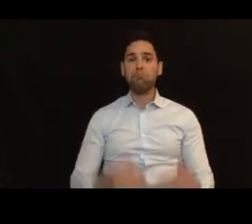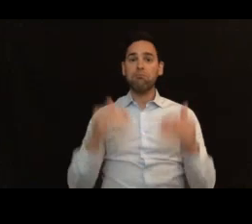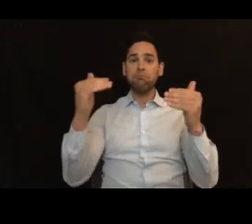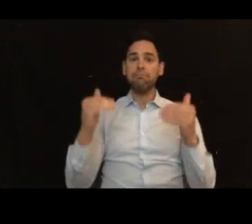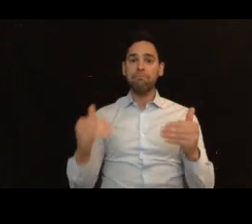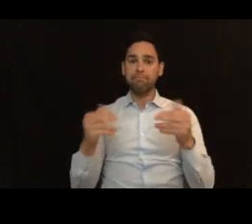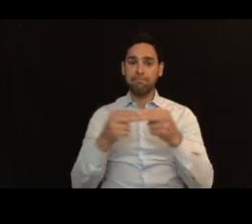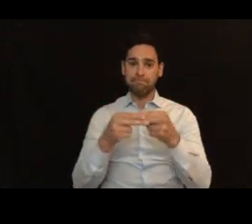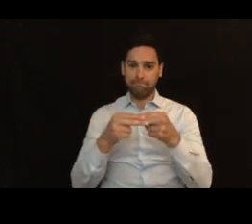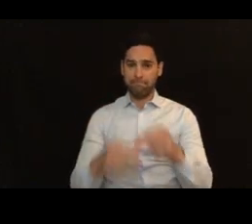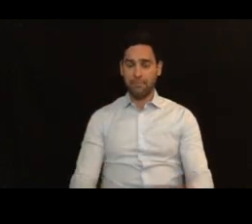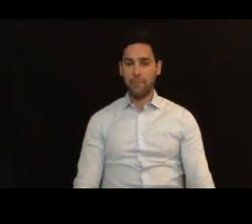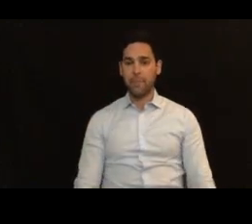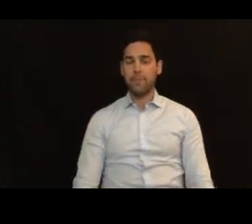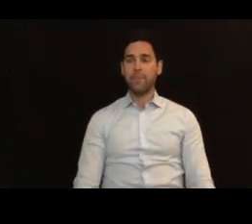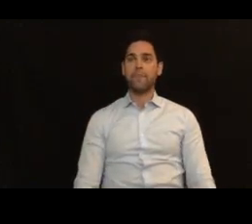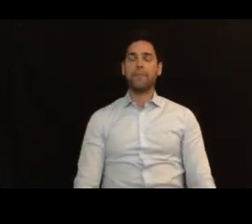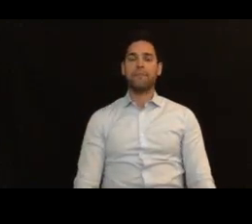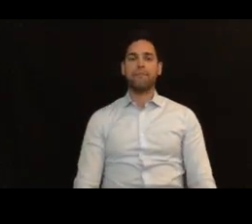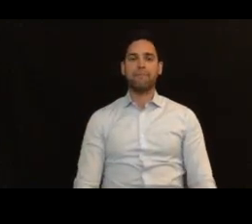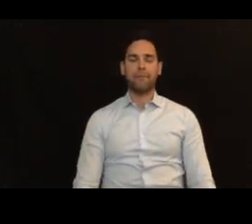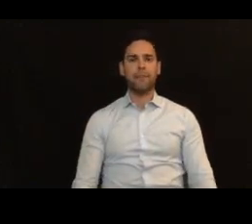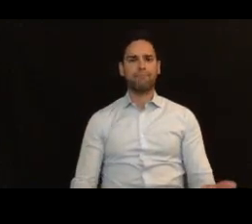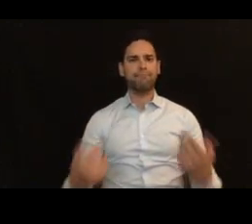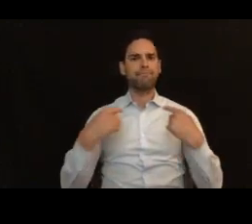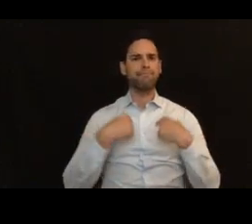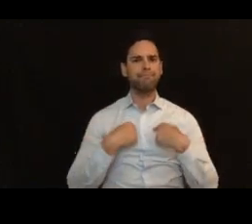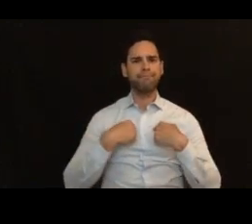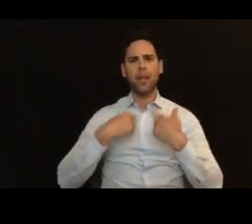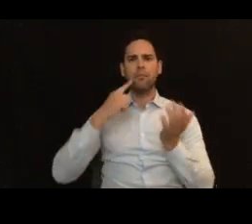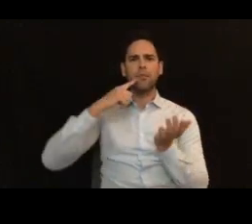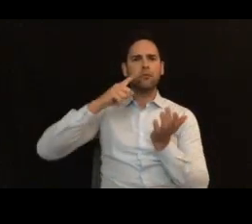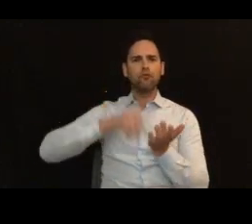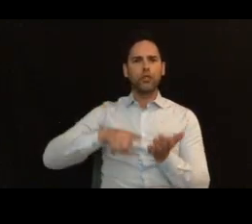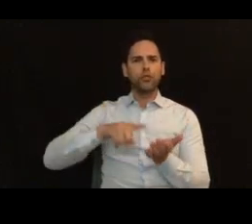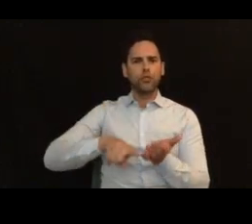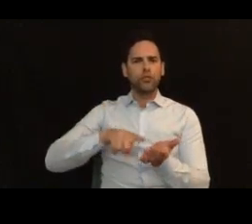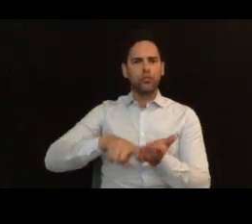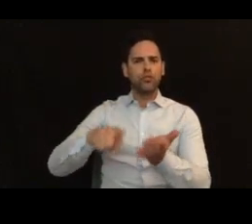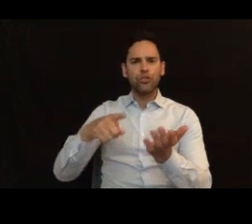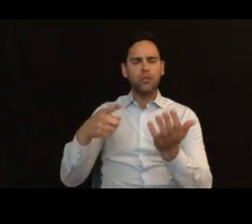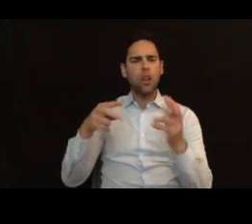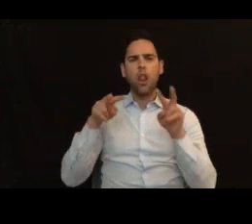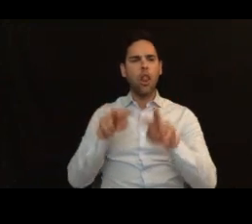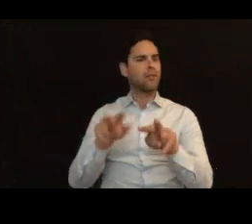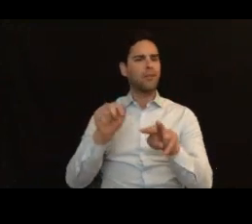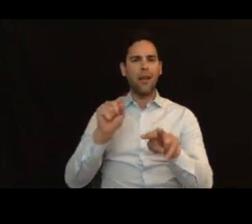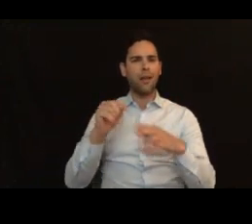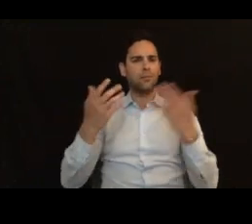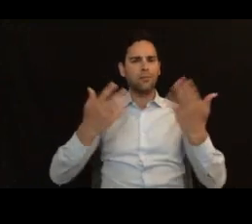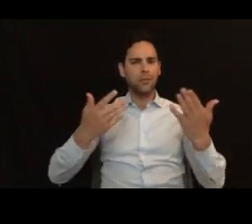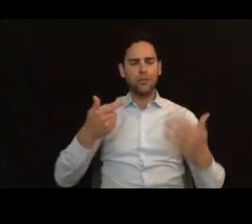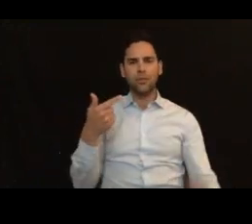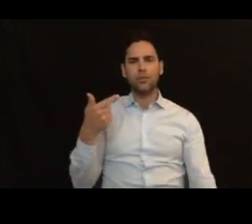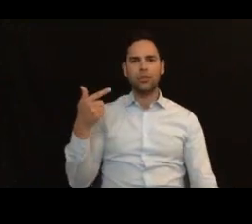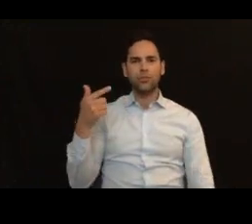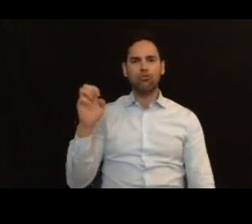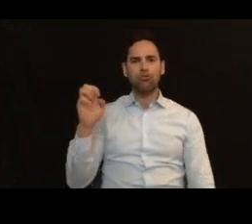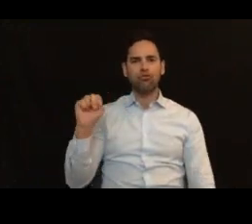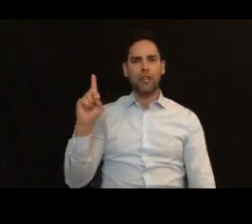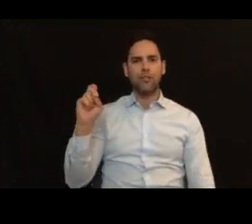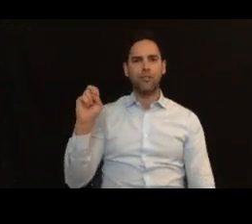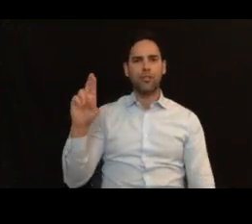So what my research focuses on is the idea of gender performativity. So kind of this idea proposed by